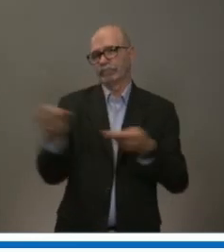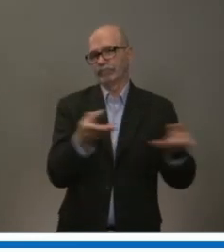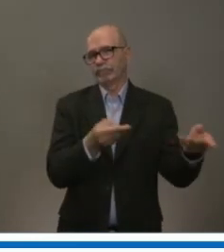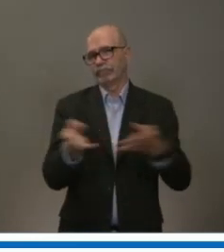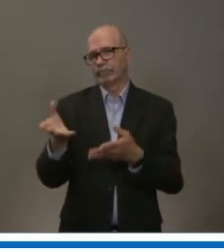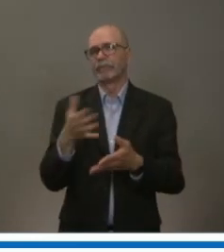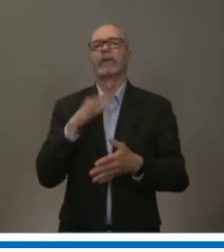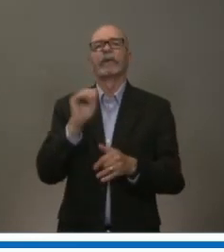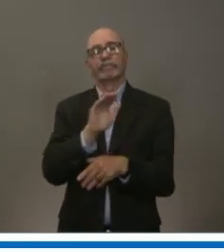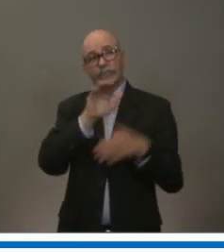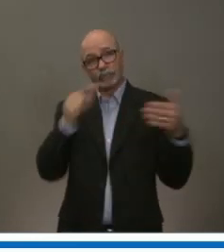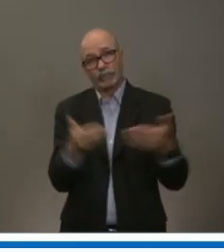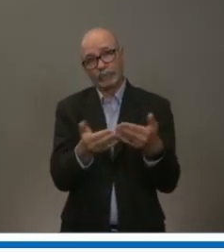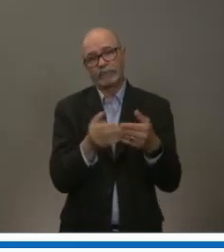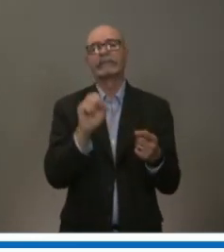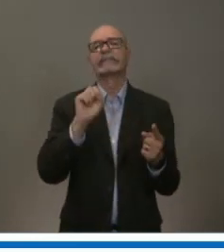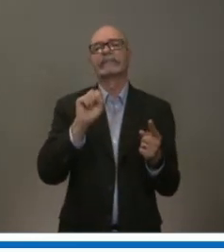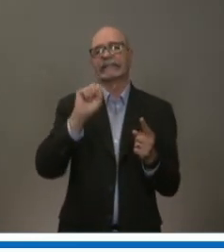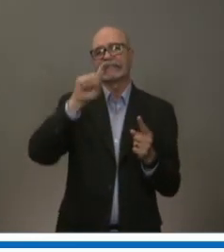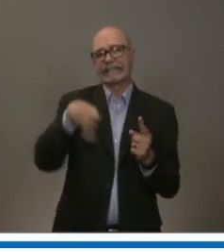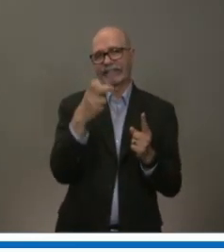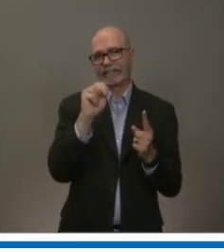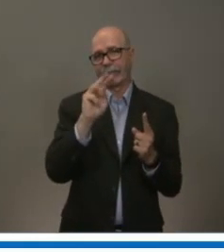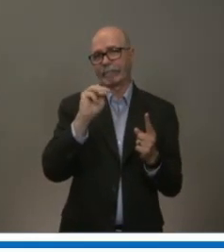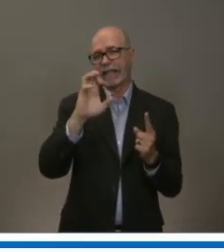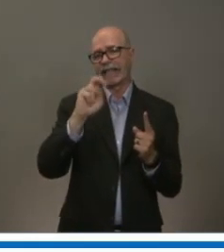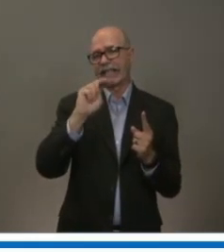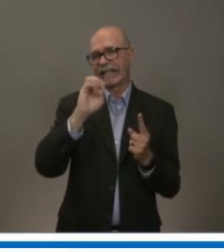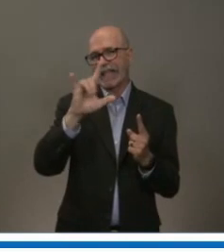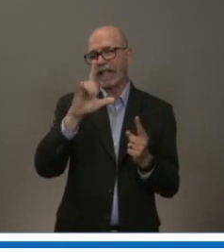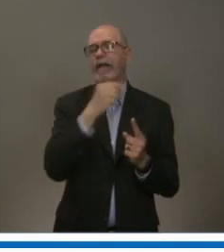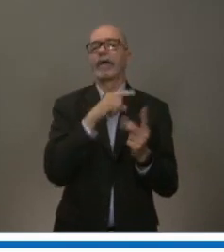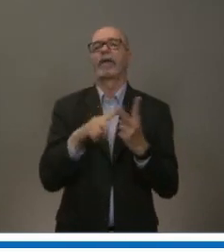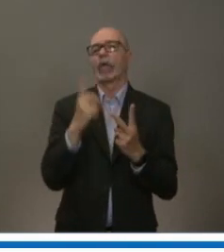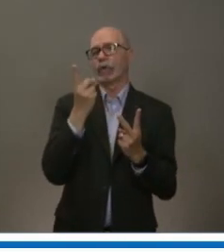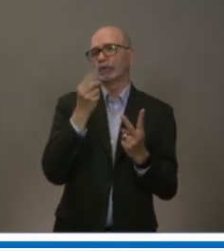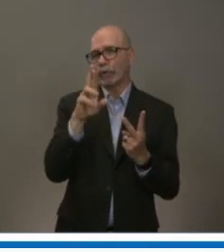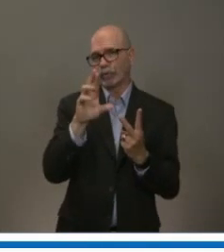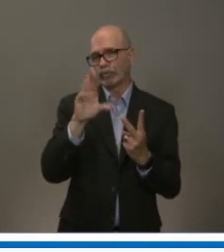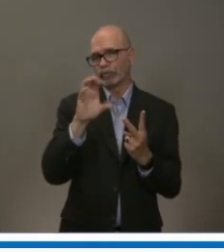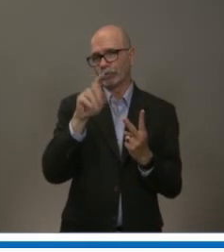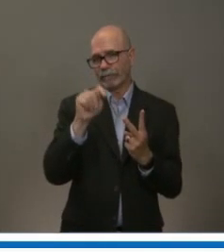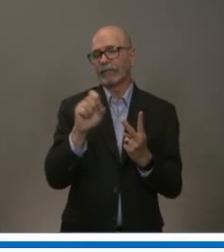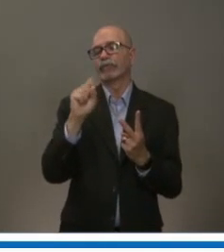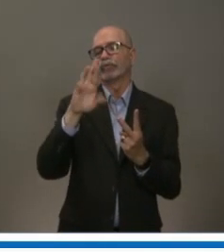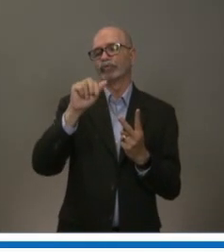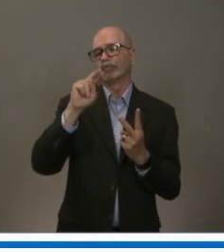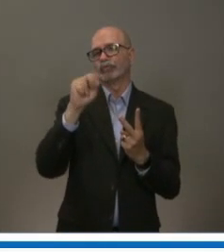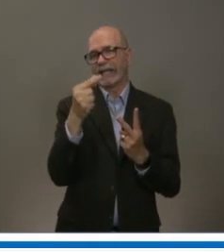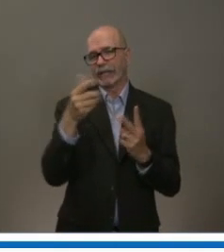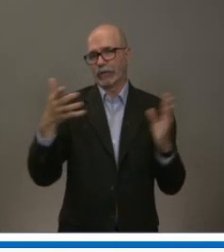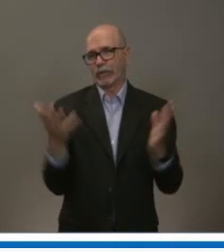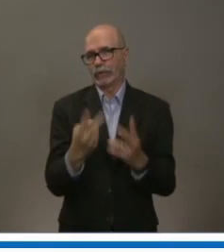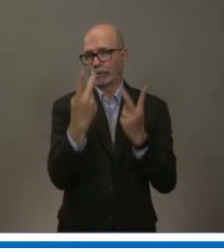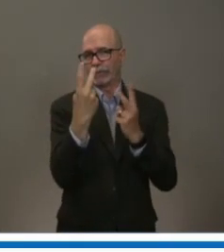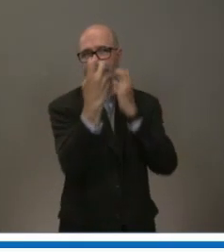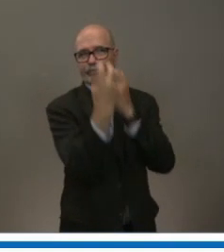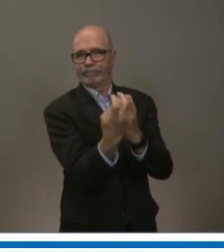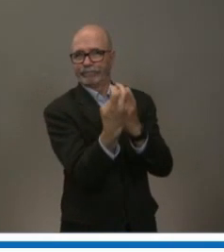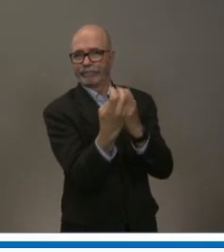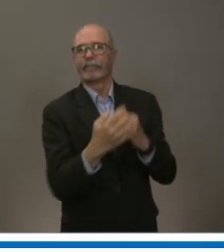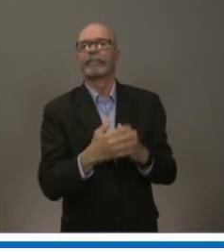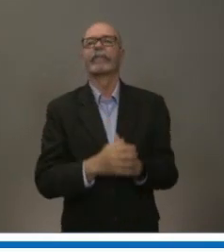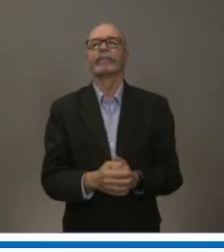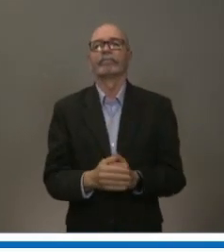McNeil, Premier of the Province of Nova Scotia, and Dr. Robert Strang, Chief Medical Officer of Health for Nova Scotia. Go ahead, Premier.